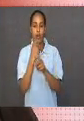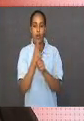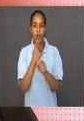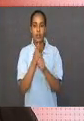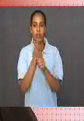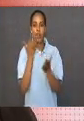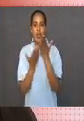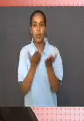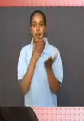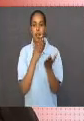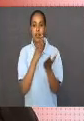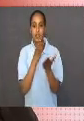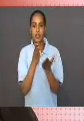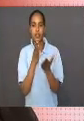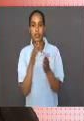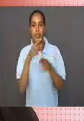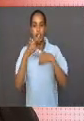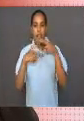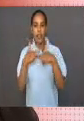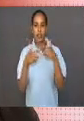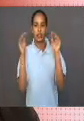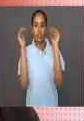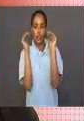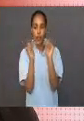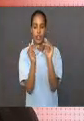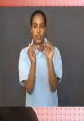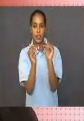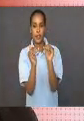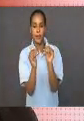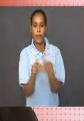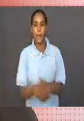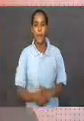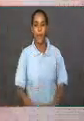in balancing reaction equations.